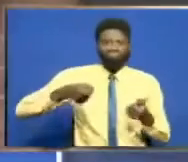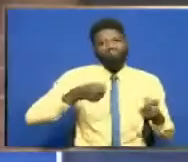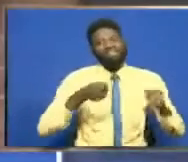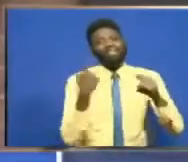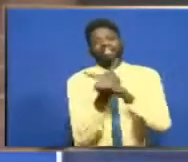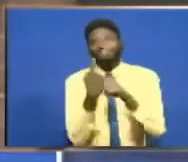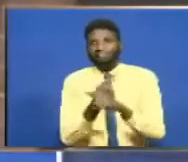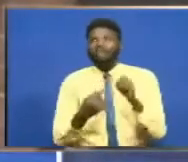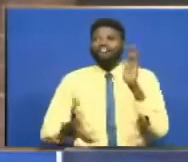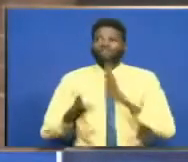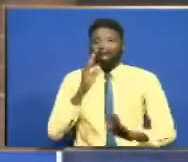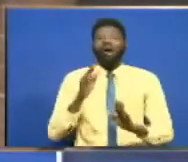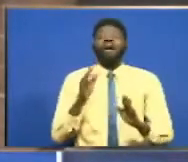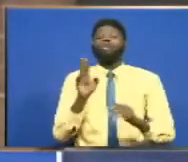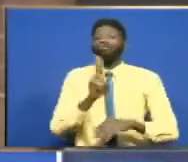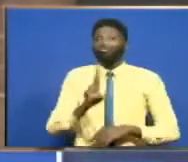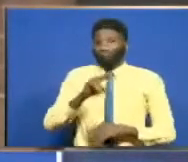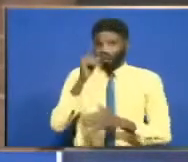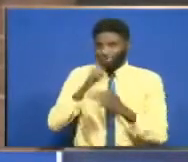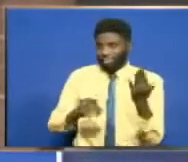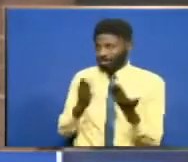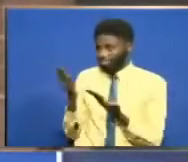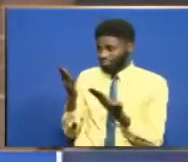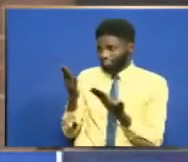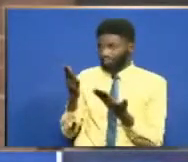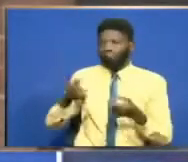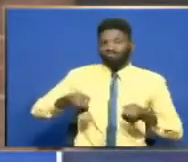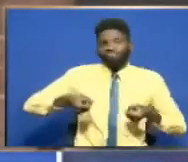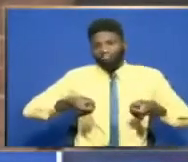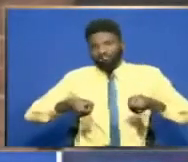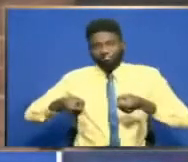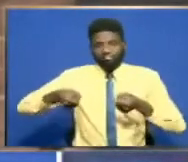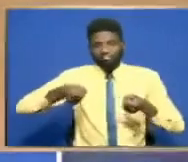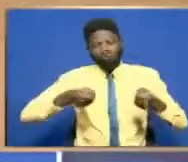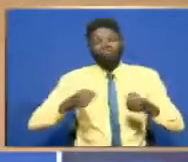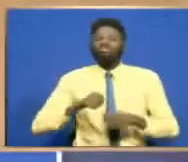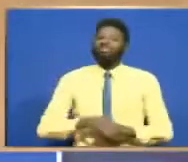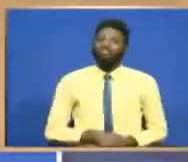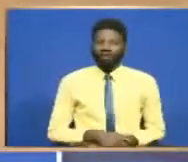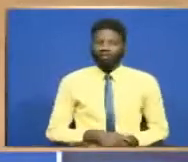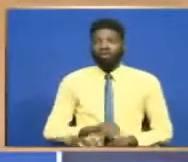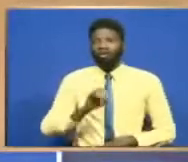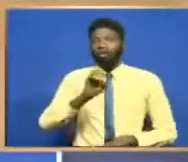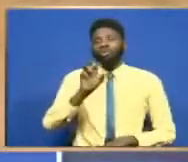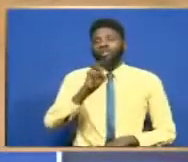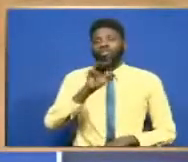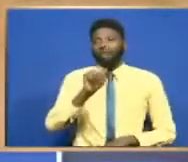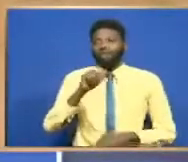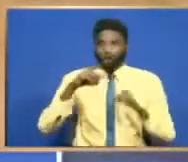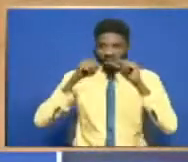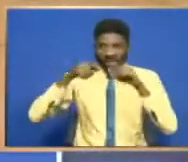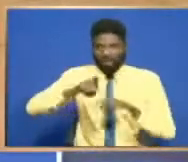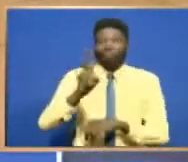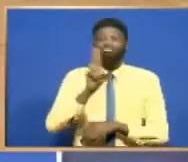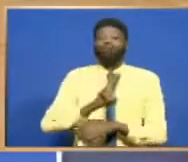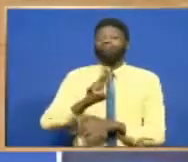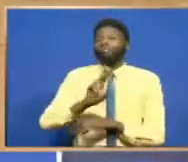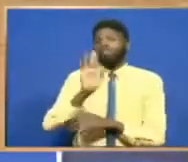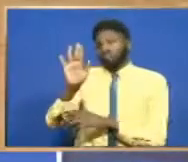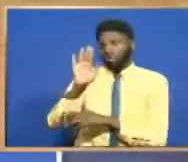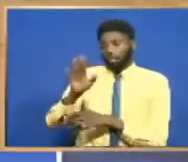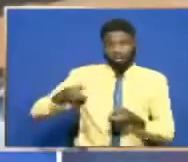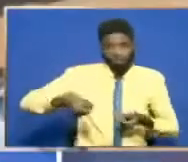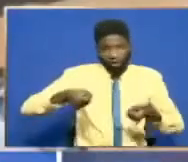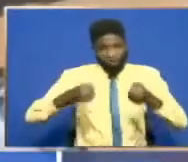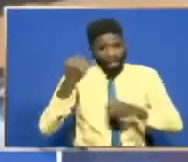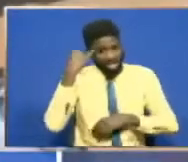quick movement, she opted to invest in a cart. Osman says she came up with the concept of a wheelbarrow mobile shop